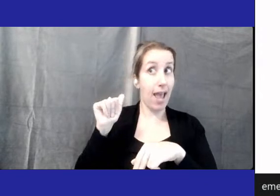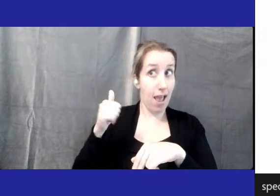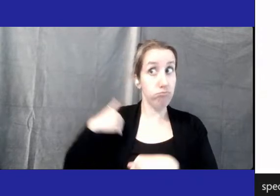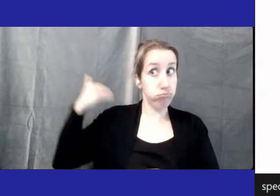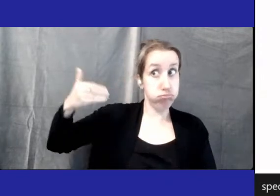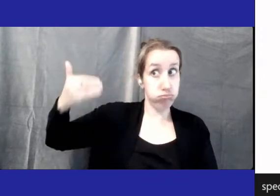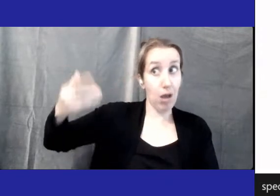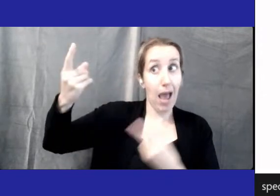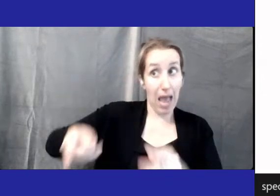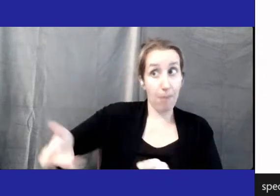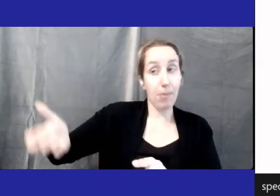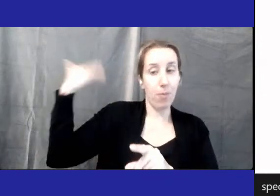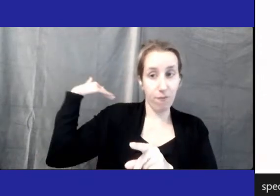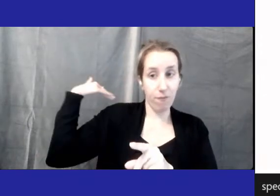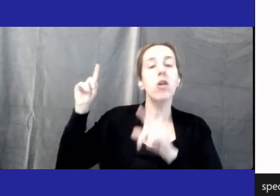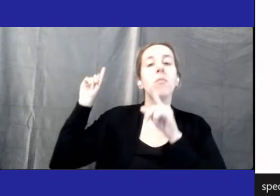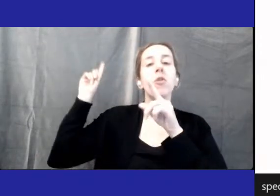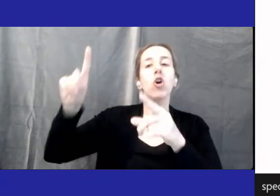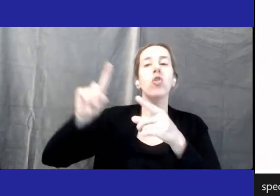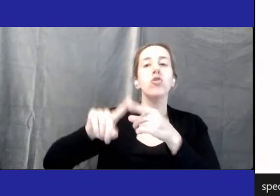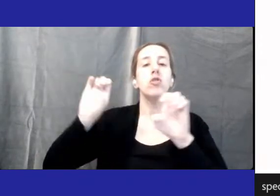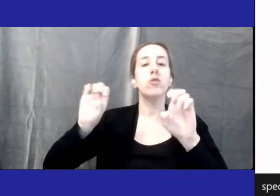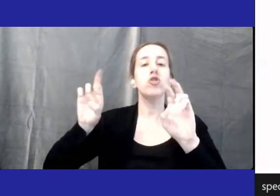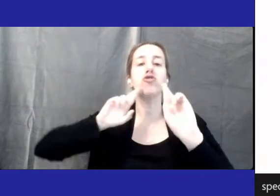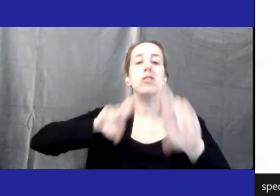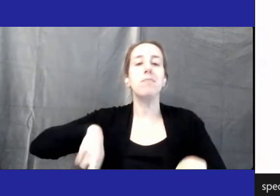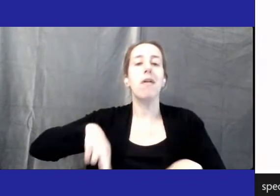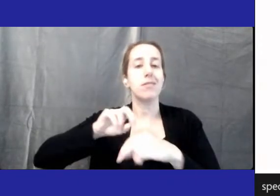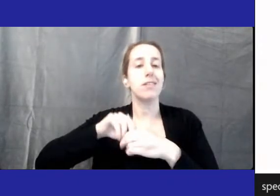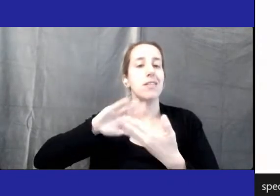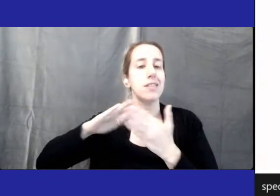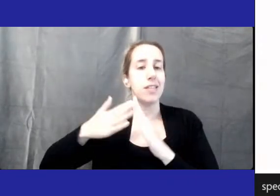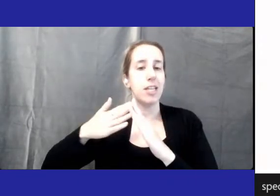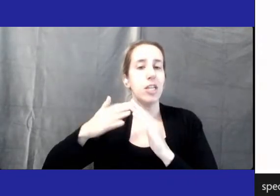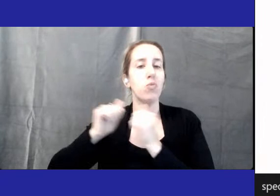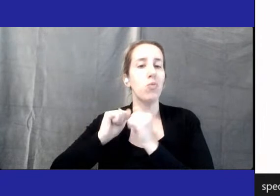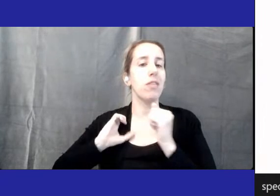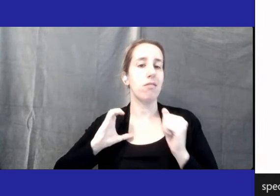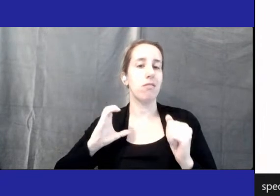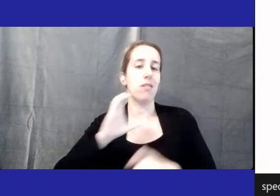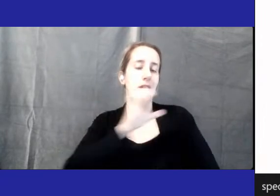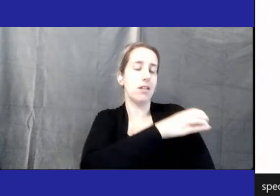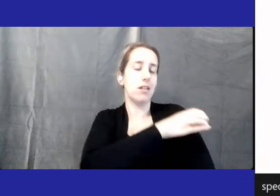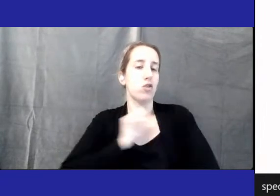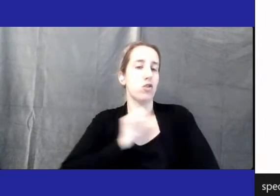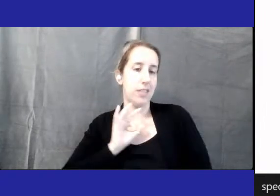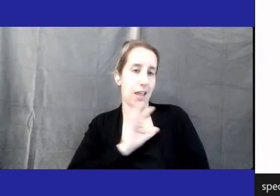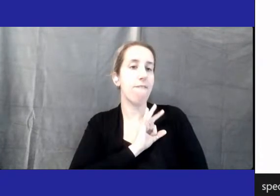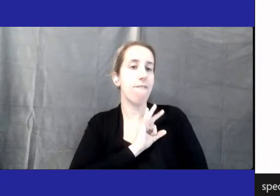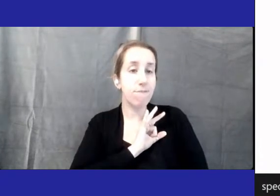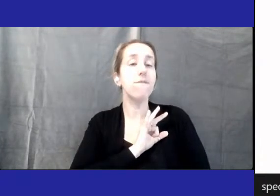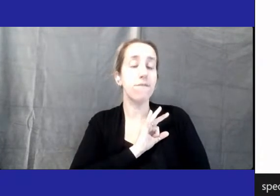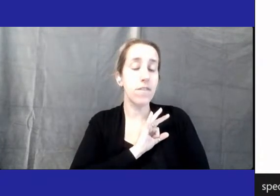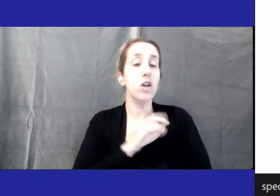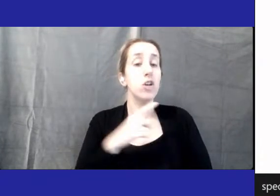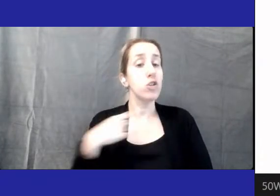fulfill emergency responses in the city with clinical staffing. And so we want to be prepared, as Dr. Silvestri